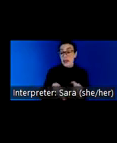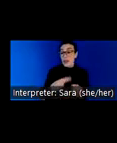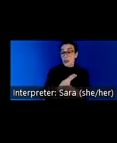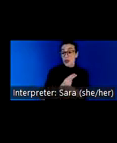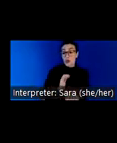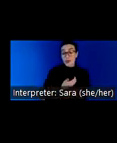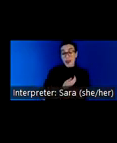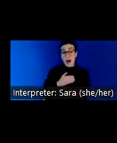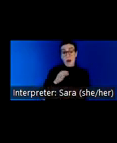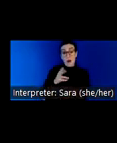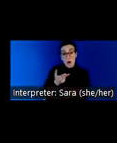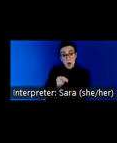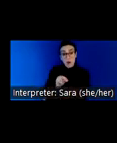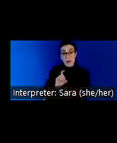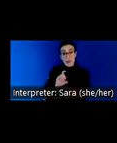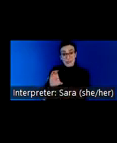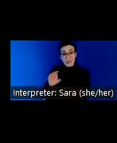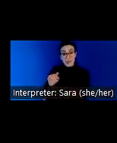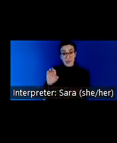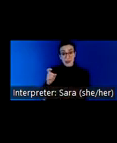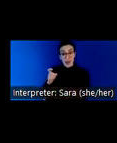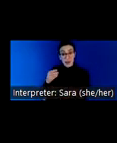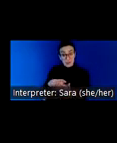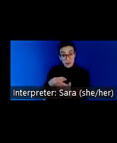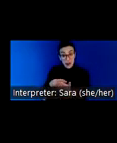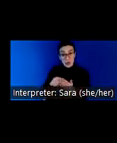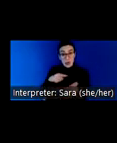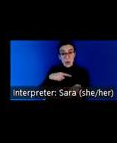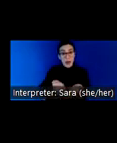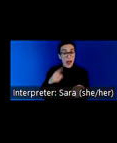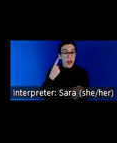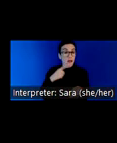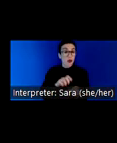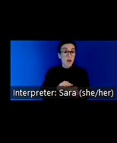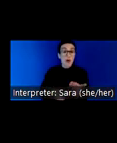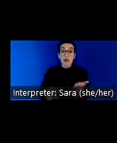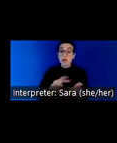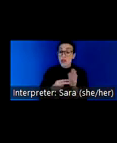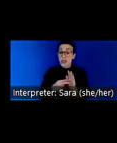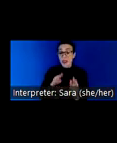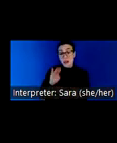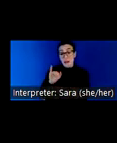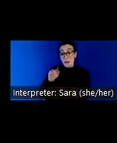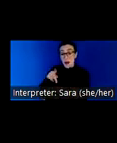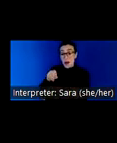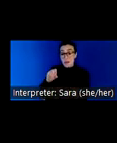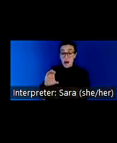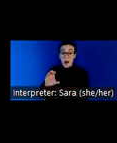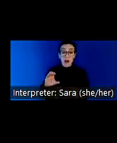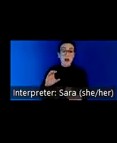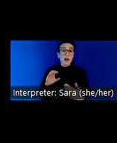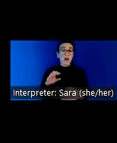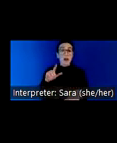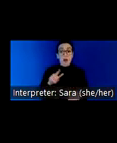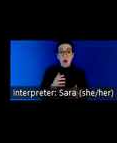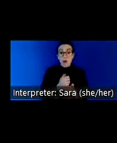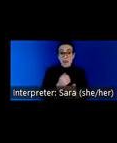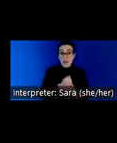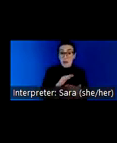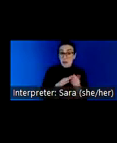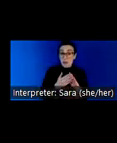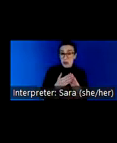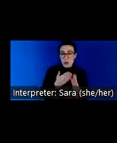abortions. This restriction means that BIPOC and low-income communities have to jump through significant hurdles to access abortion